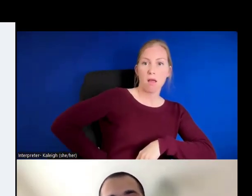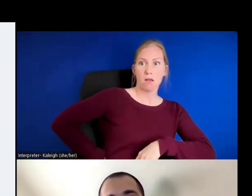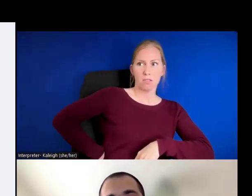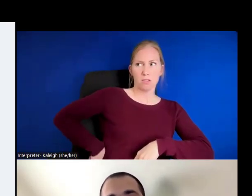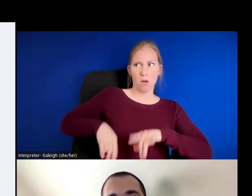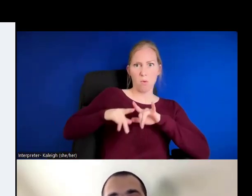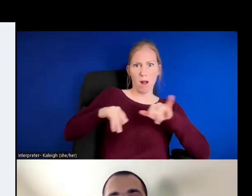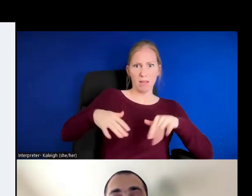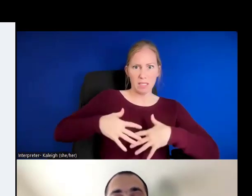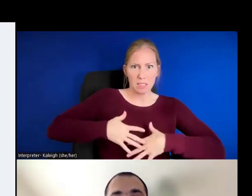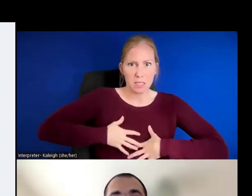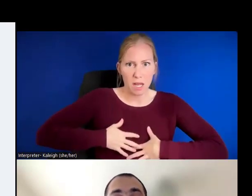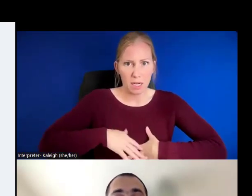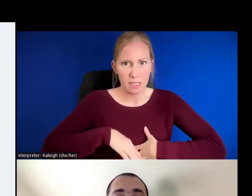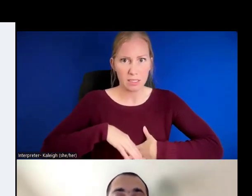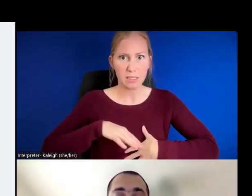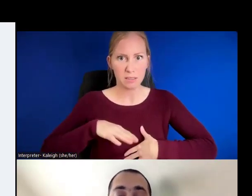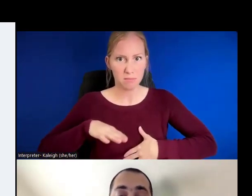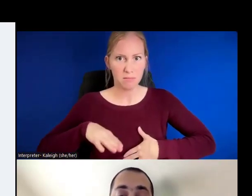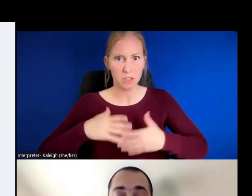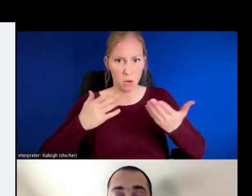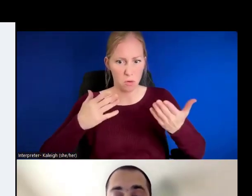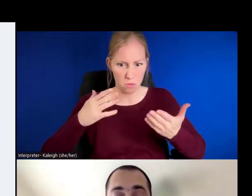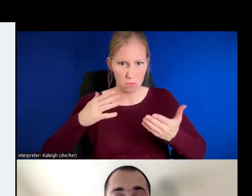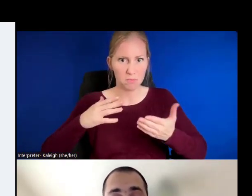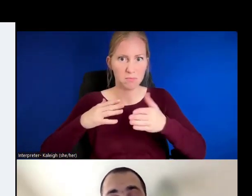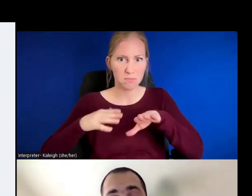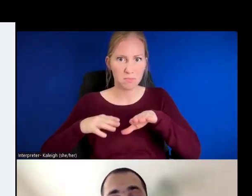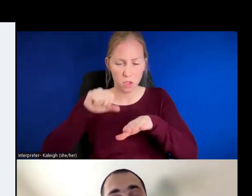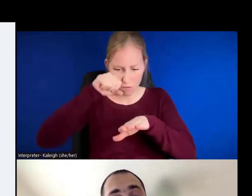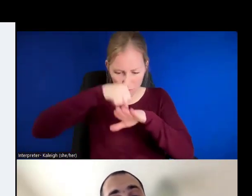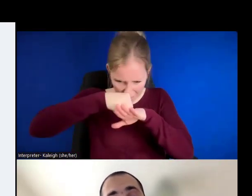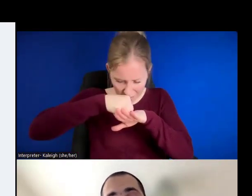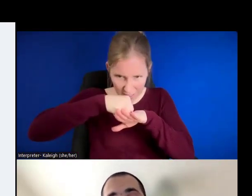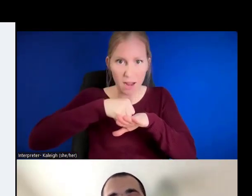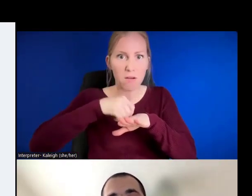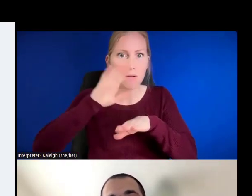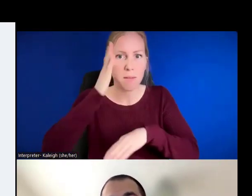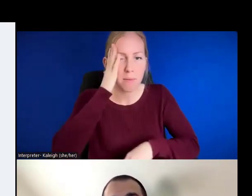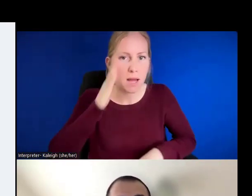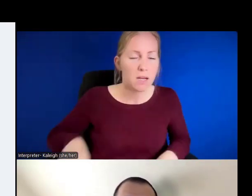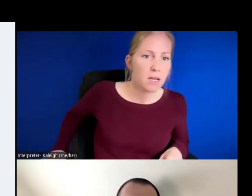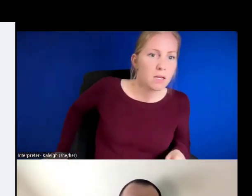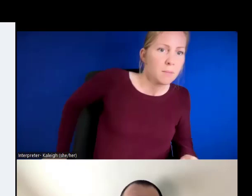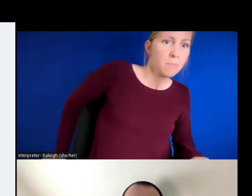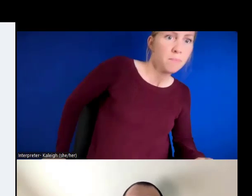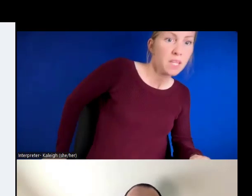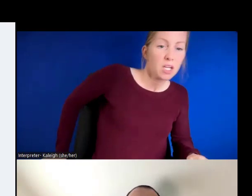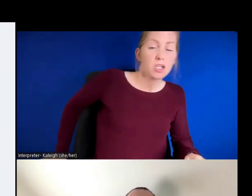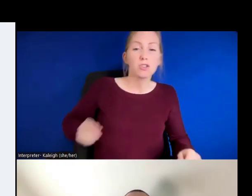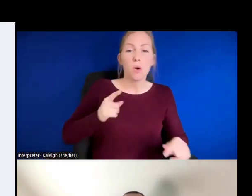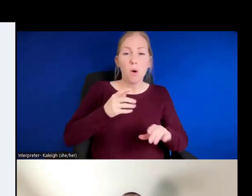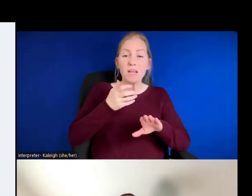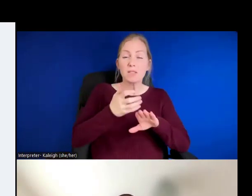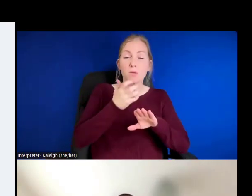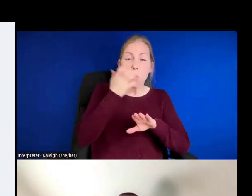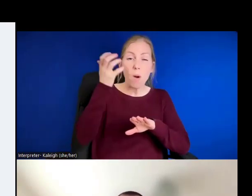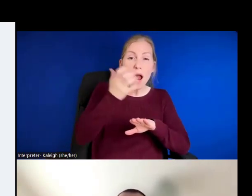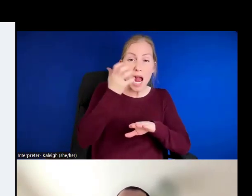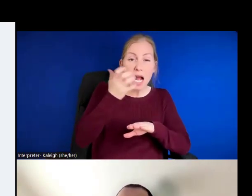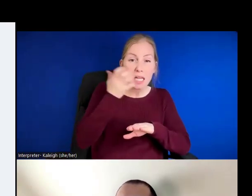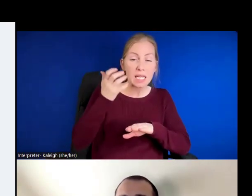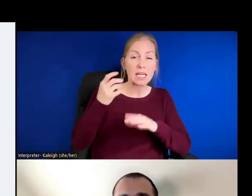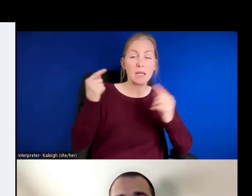belly, ultimately pinning that right hand to his right shoulder blade. And he is wailing in pain and saying,